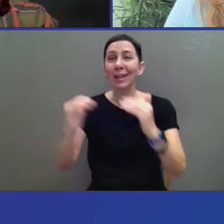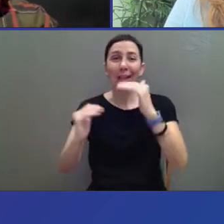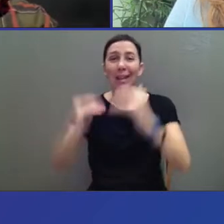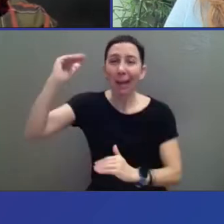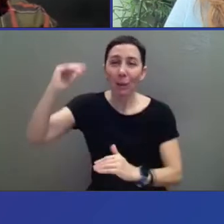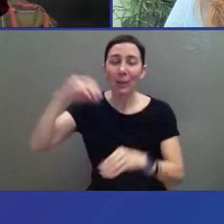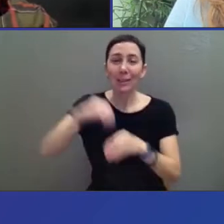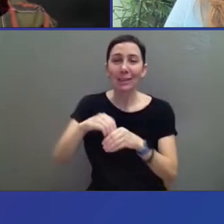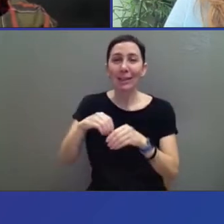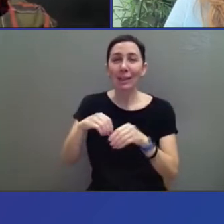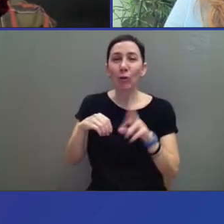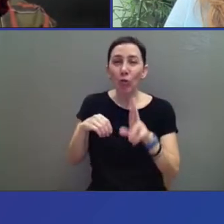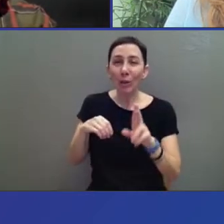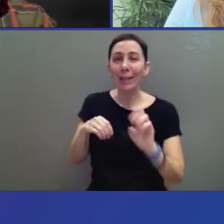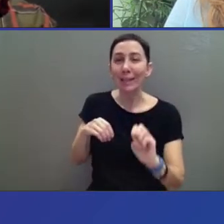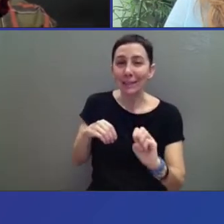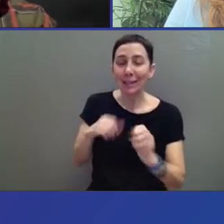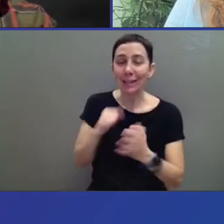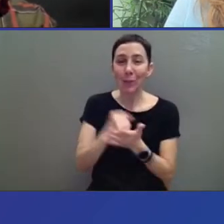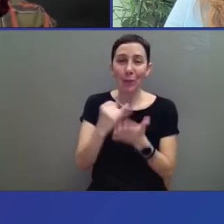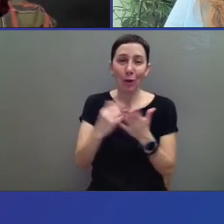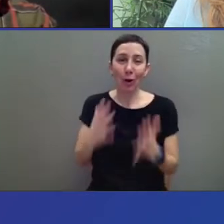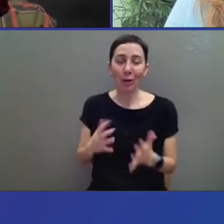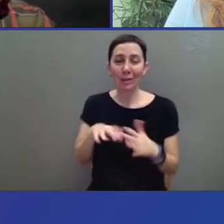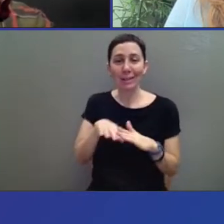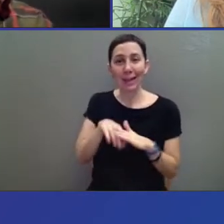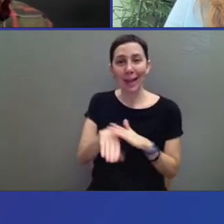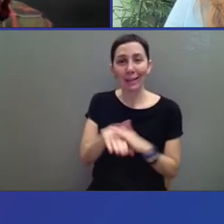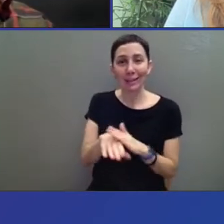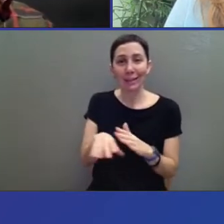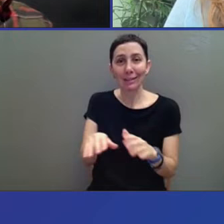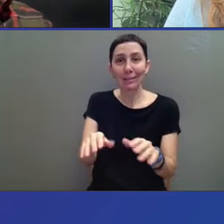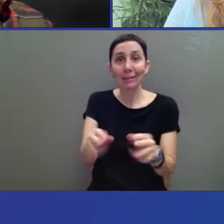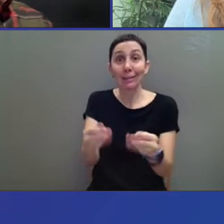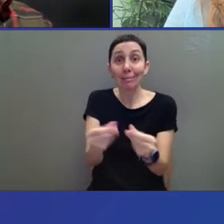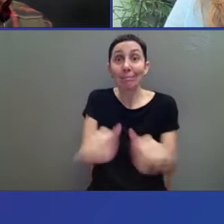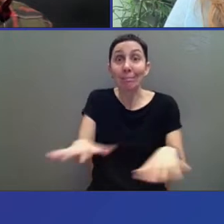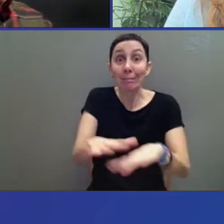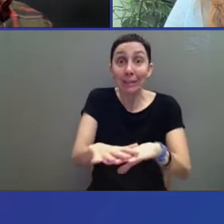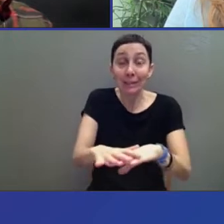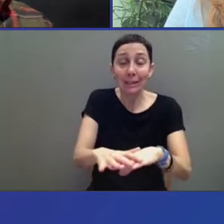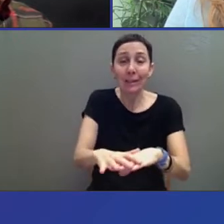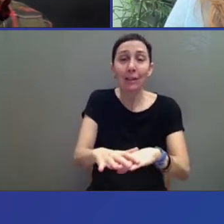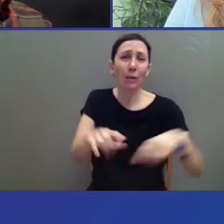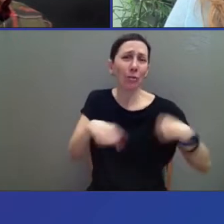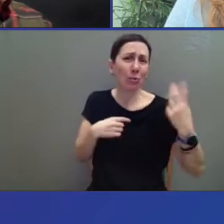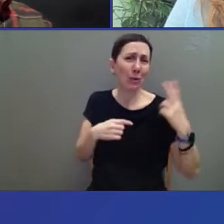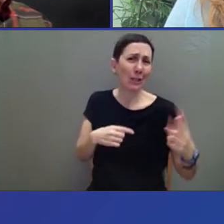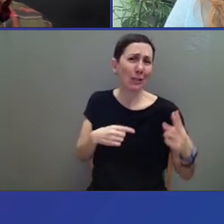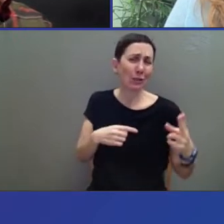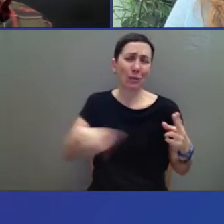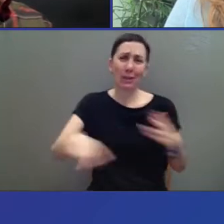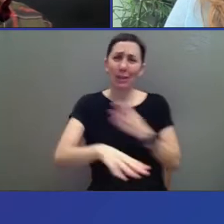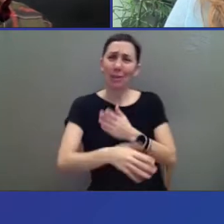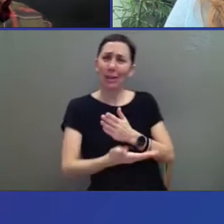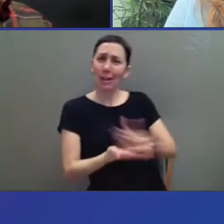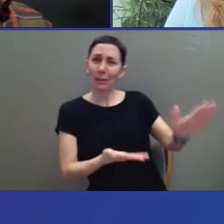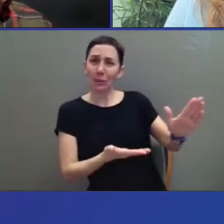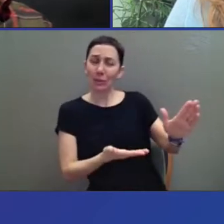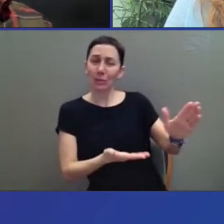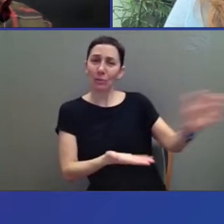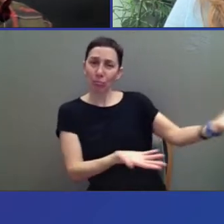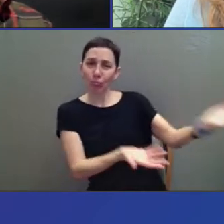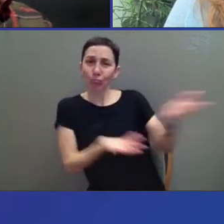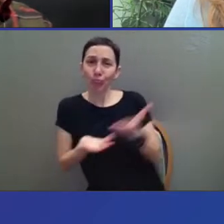helping artists access real estate who have been historically excluded from that experience. So